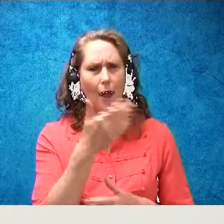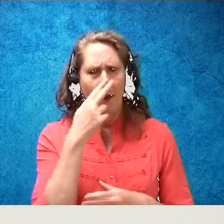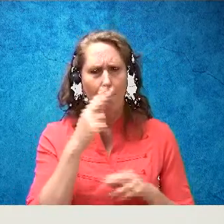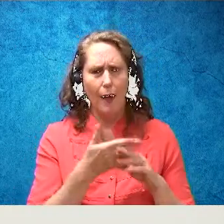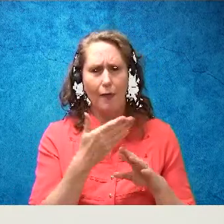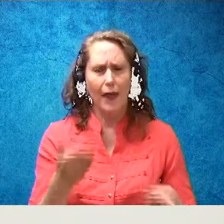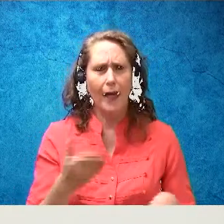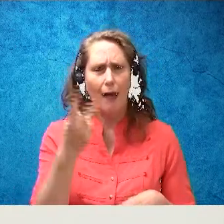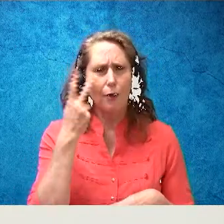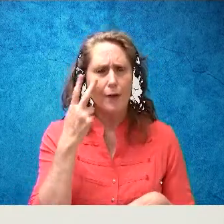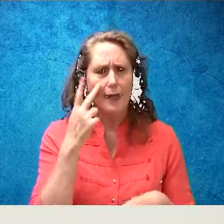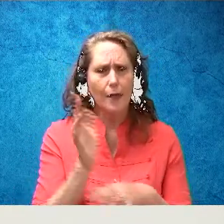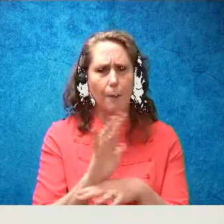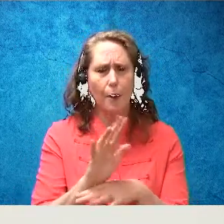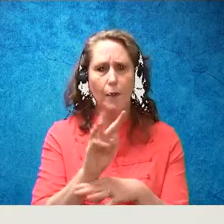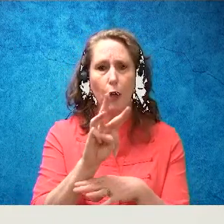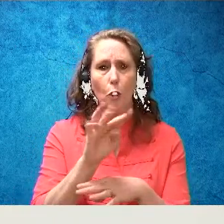of Oz?